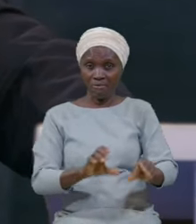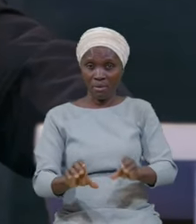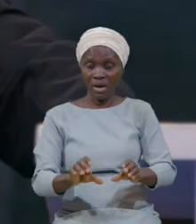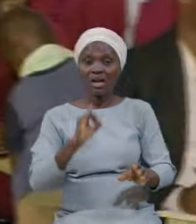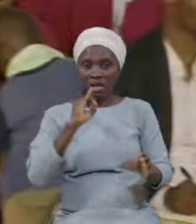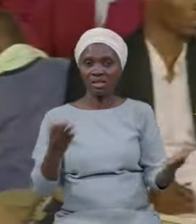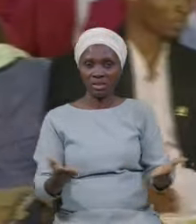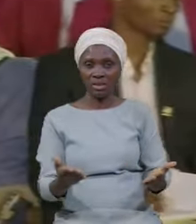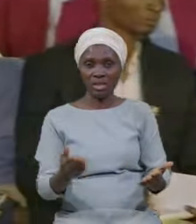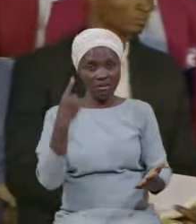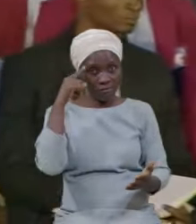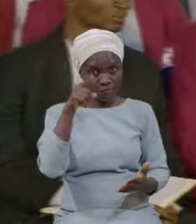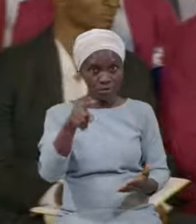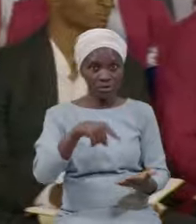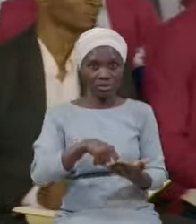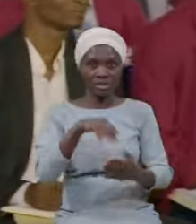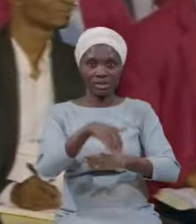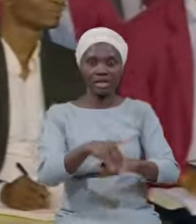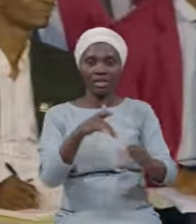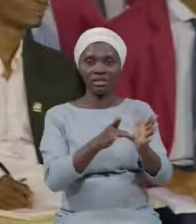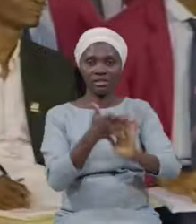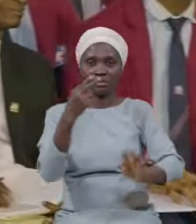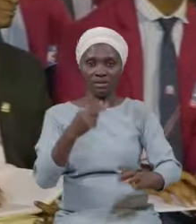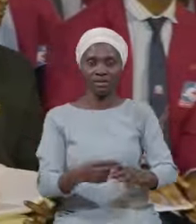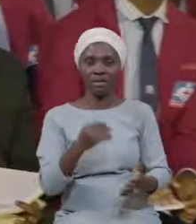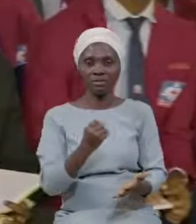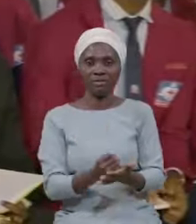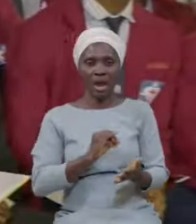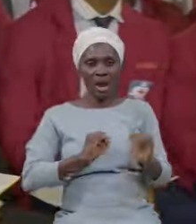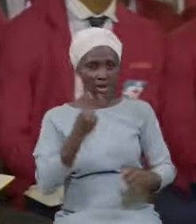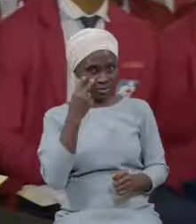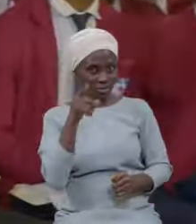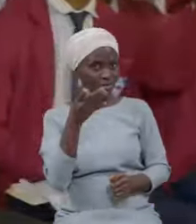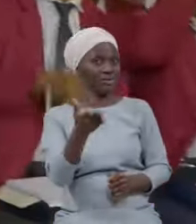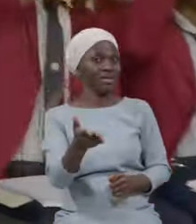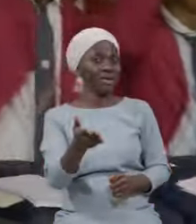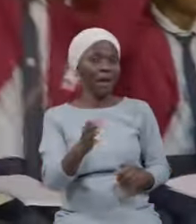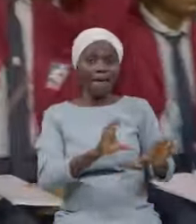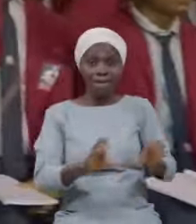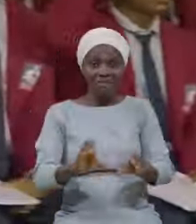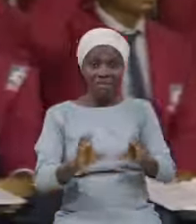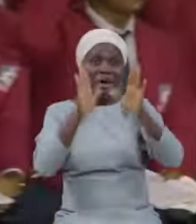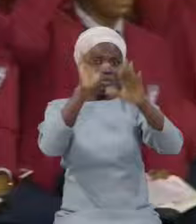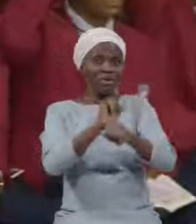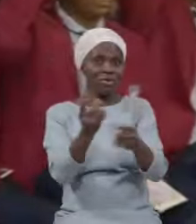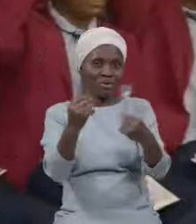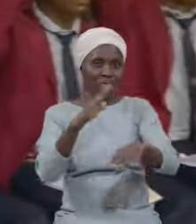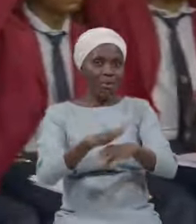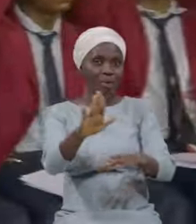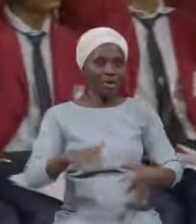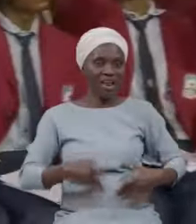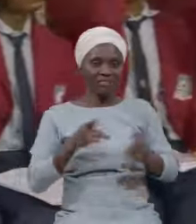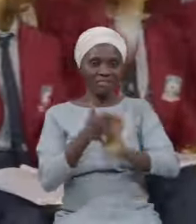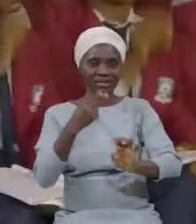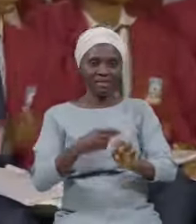Yeah. Looks like I can see you there, performance coming into your life. Yeah. Power will